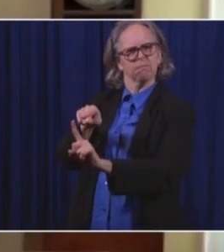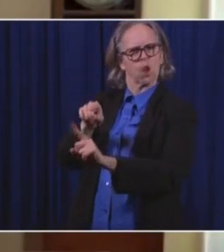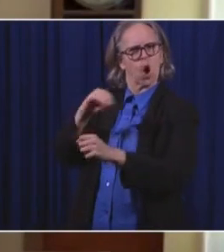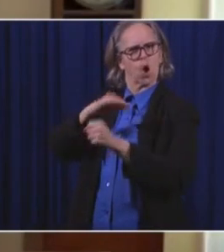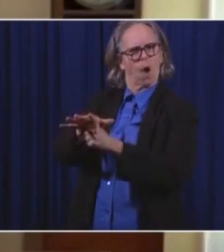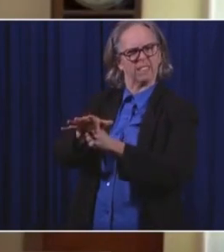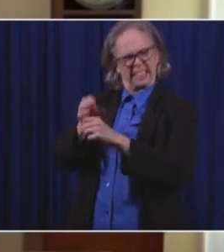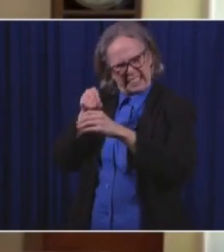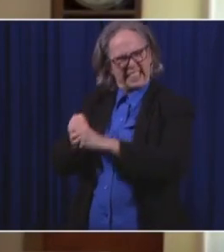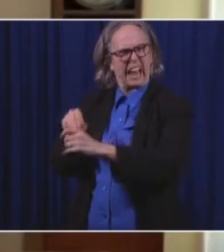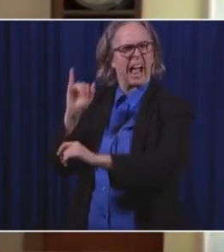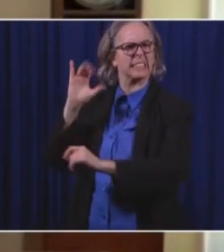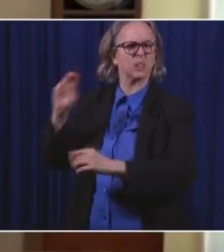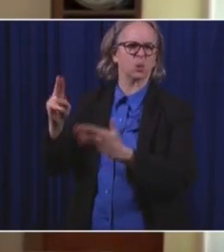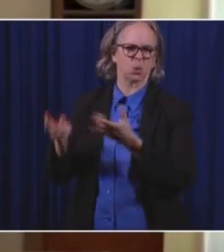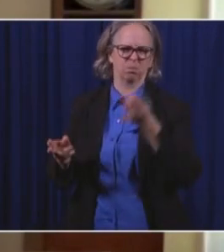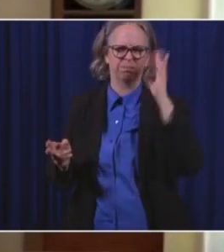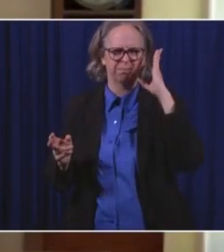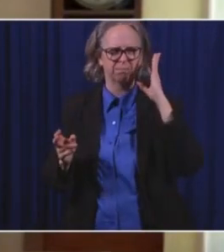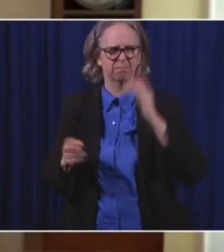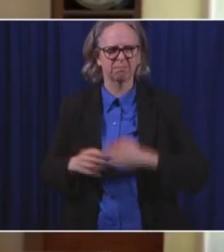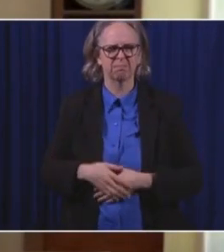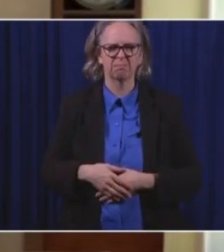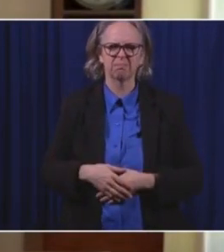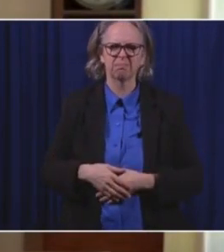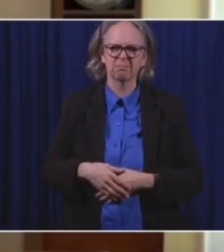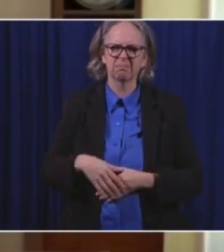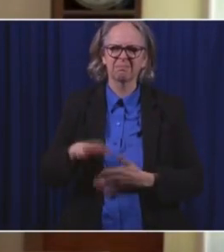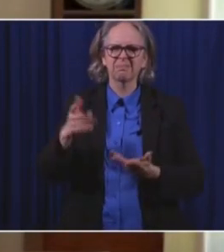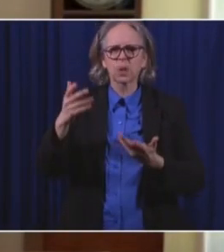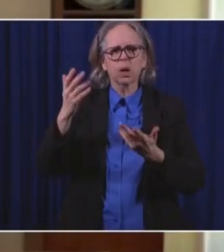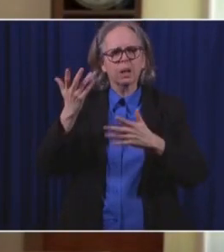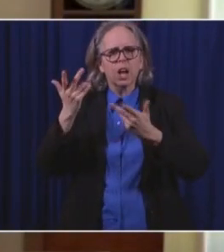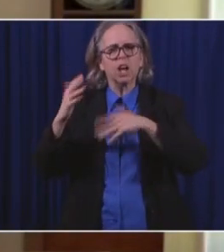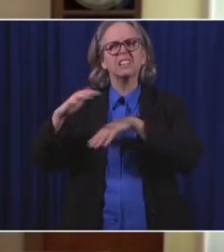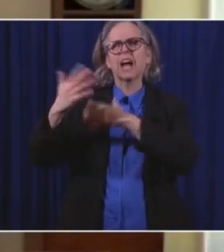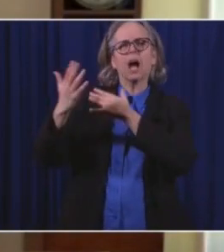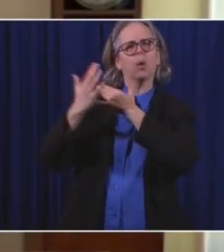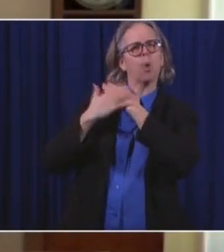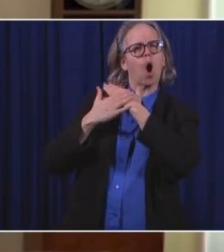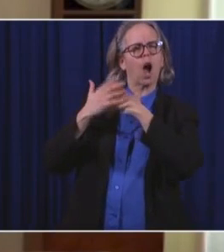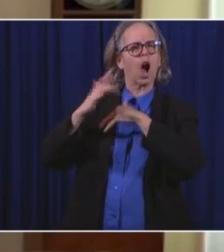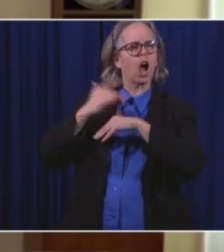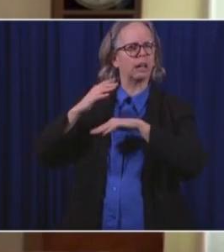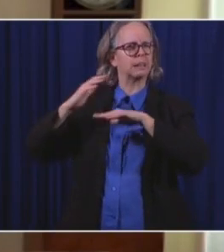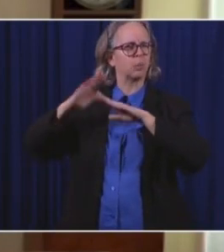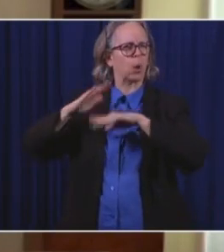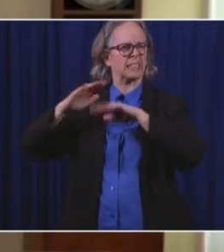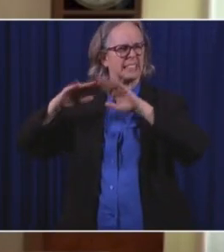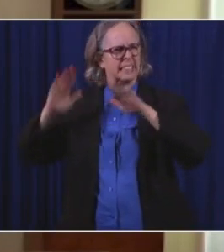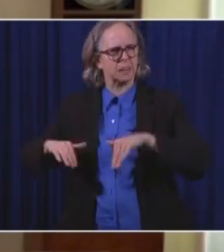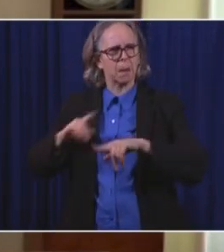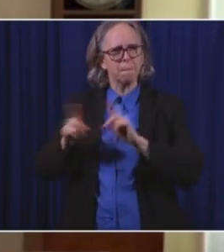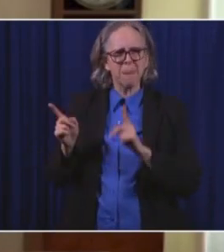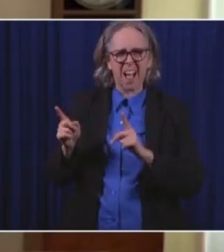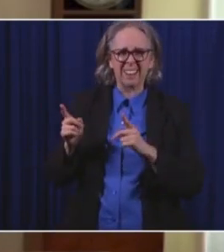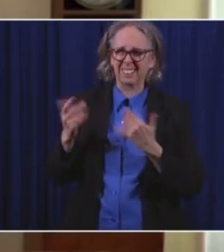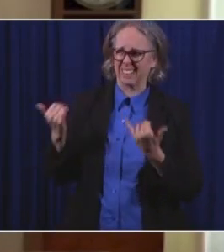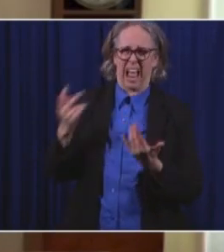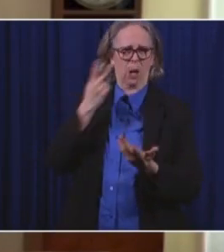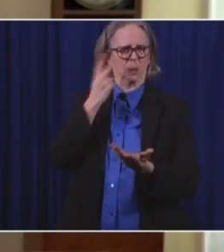this system as an early warning system. However, we are certainly in the middle of the storm